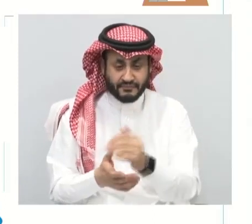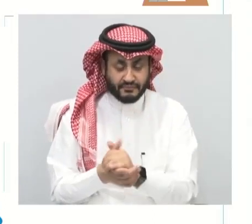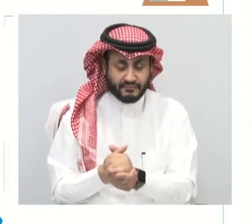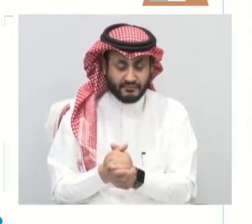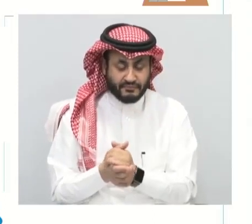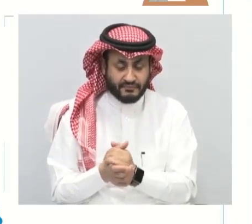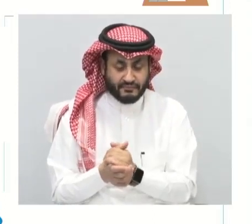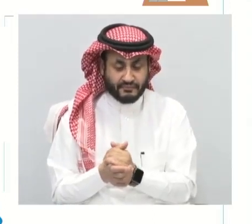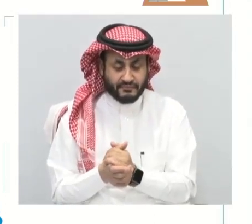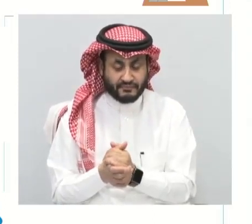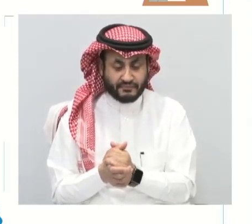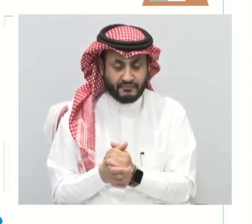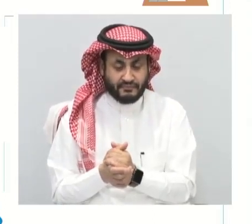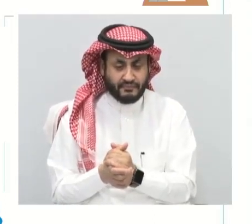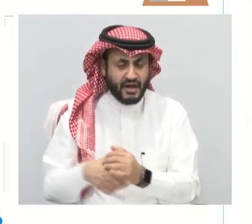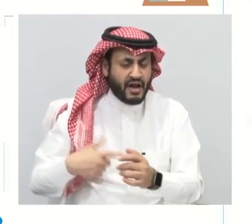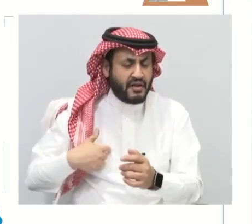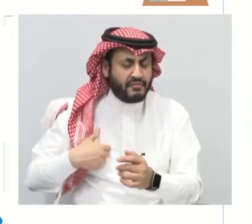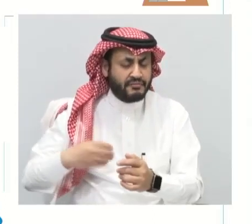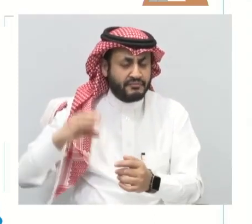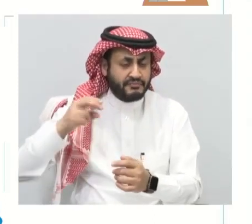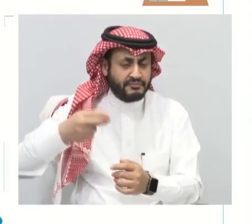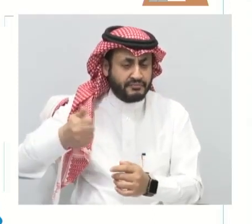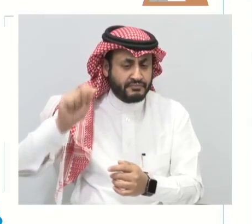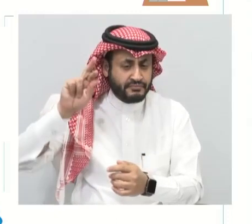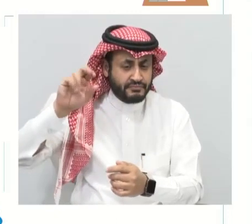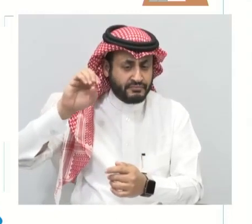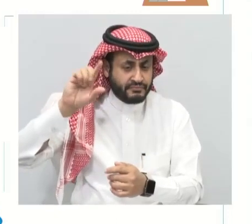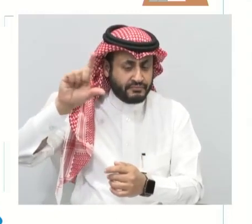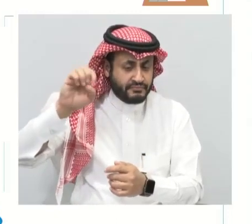of Charles, and then we will report it to Jason.